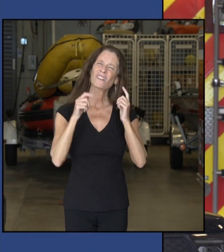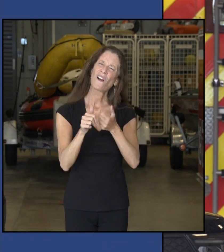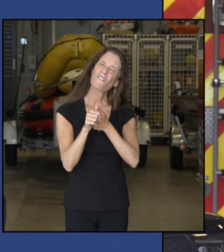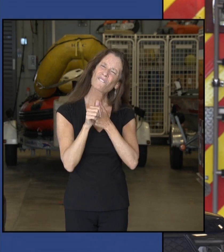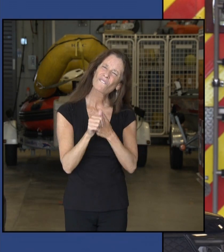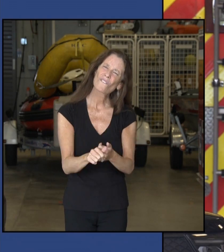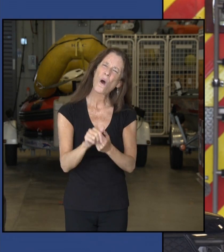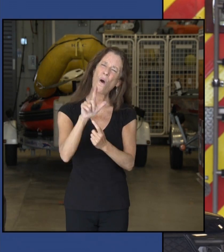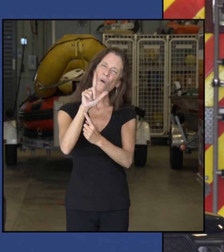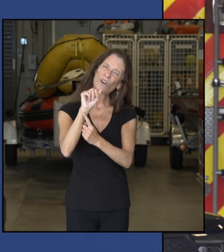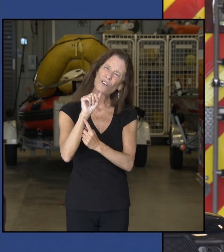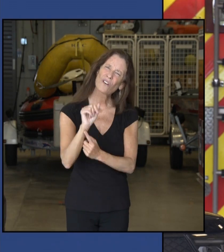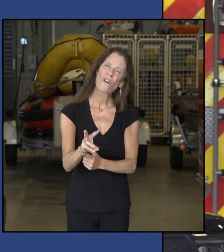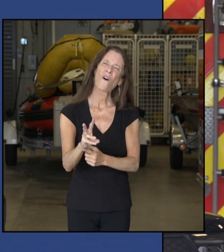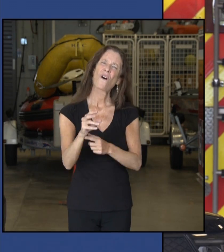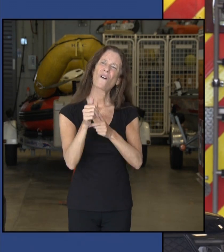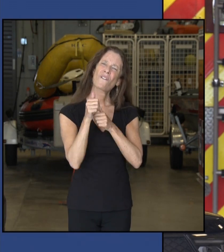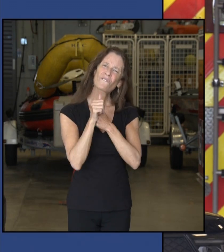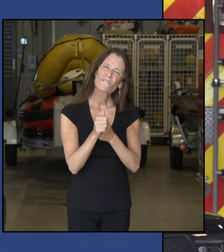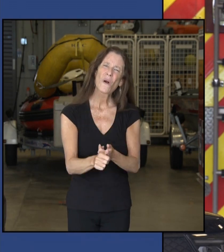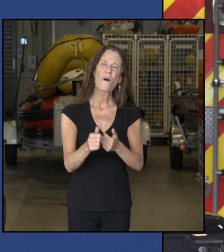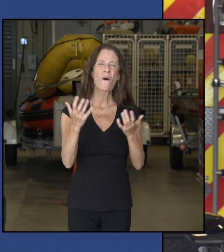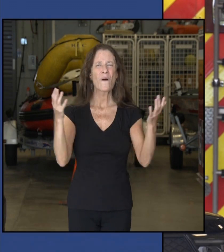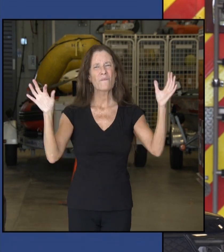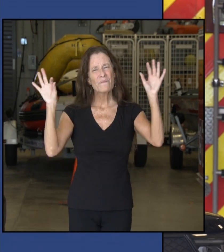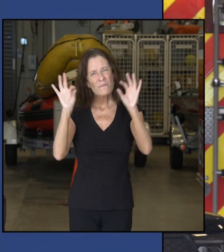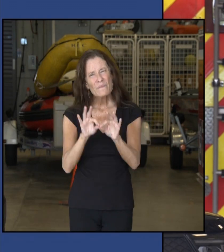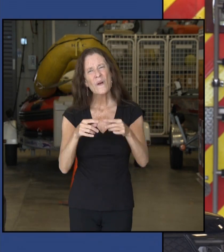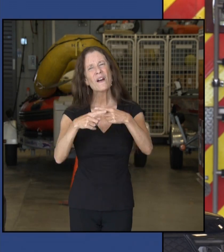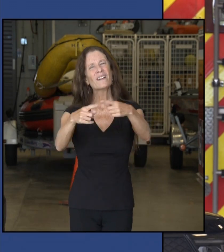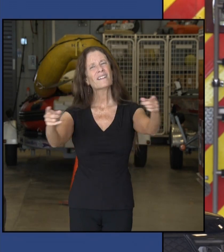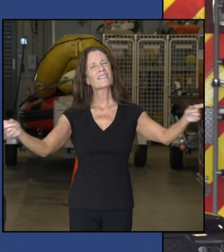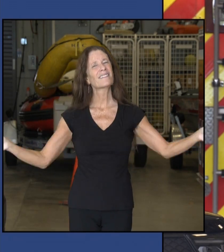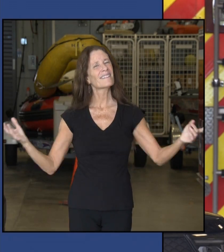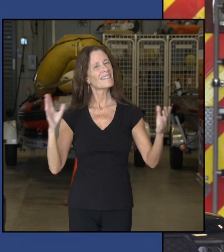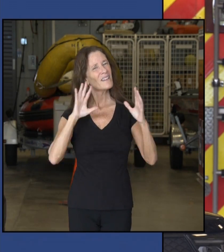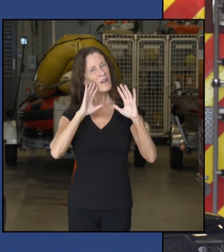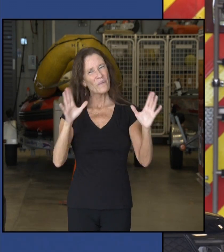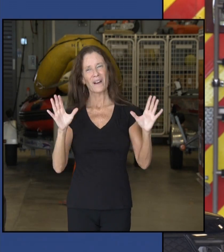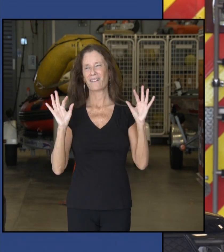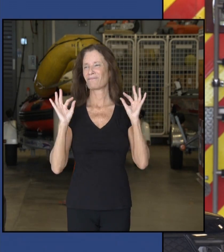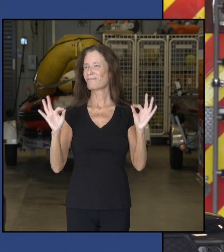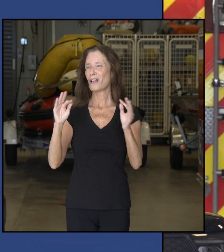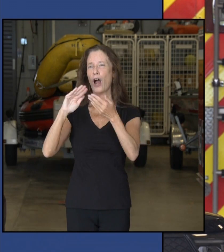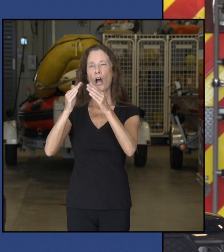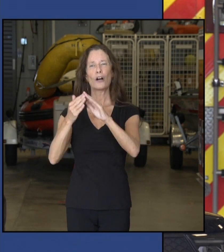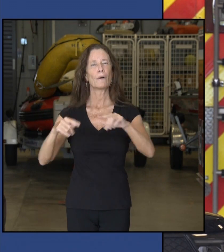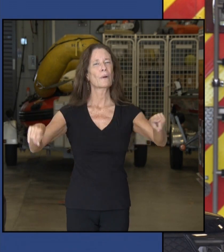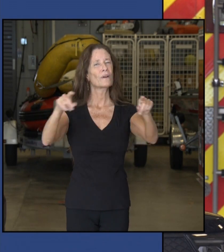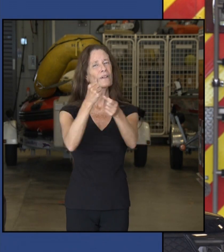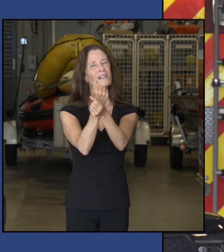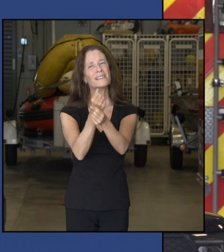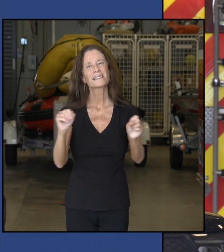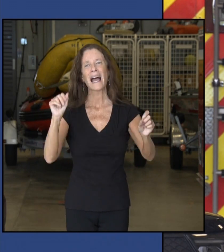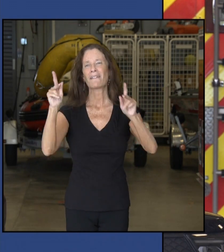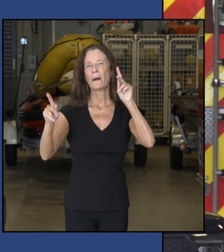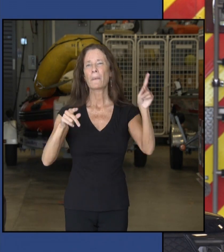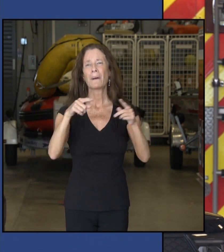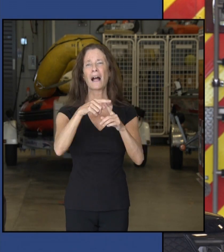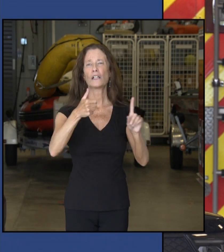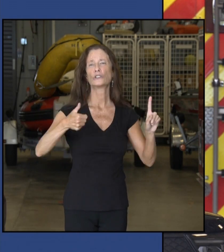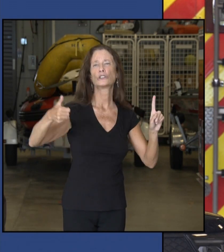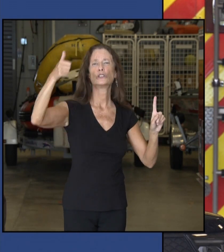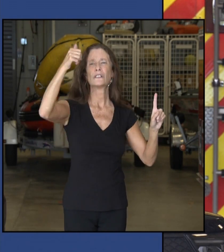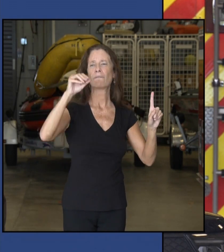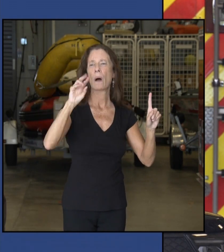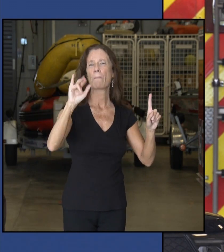our communities safe, like Chief Martin and the members of the Susquehanna Township Police Department, that you care about